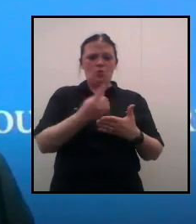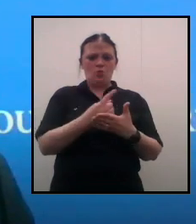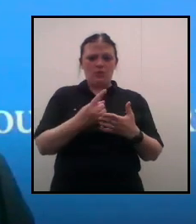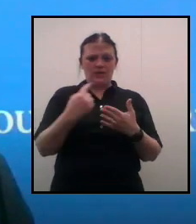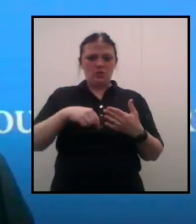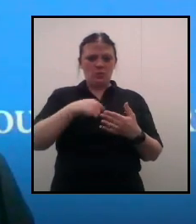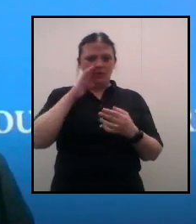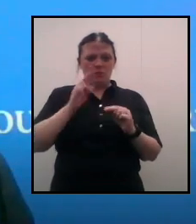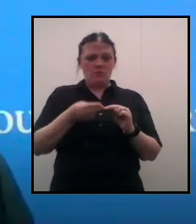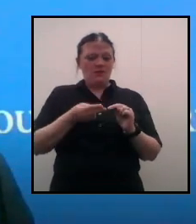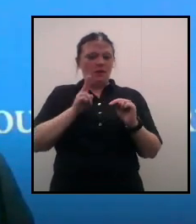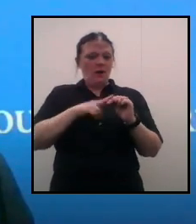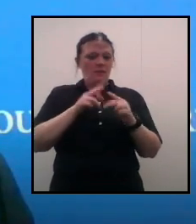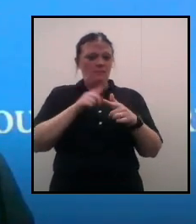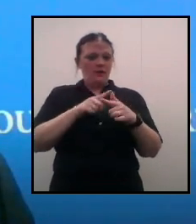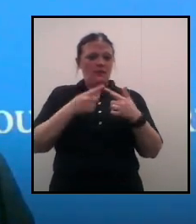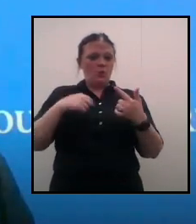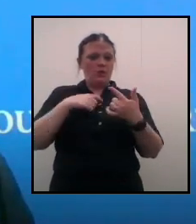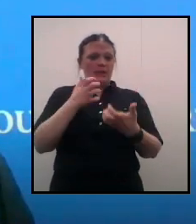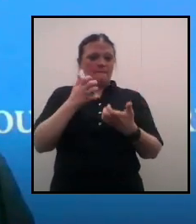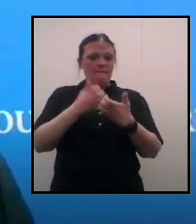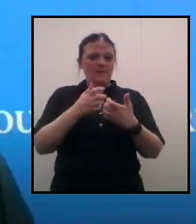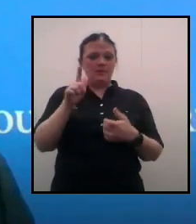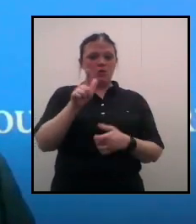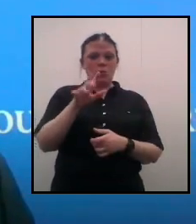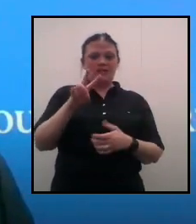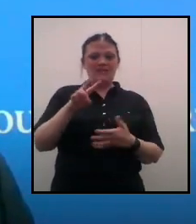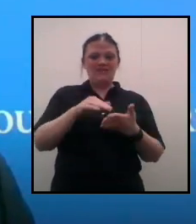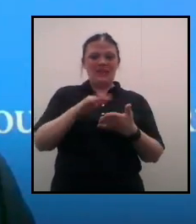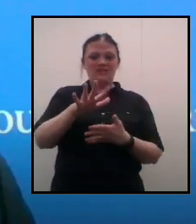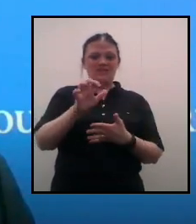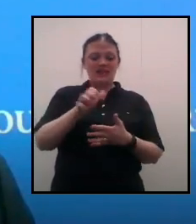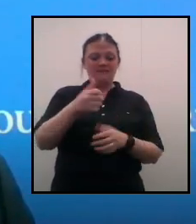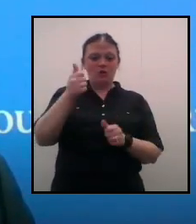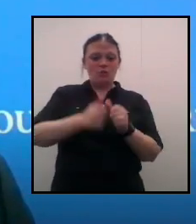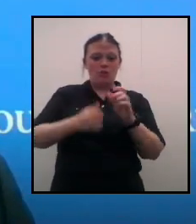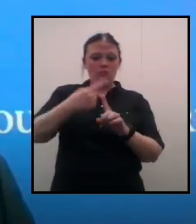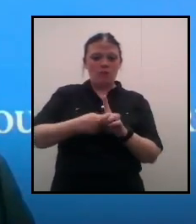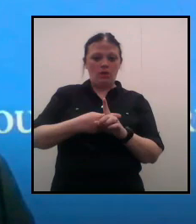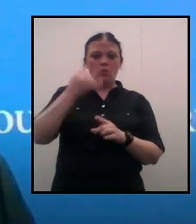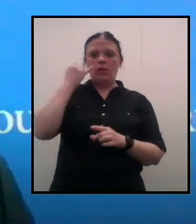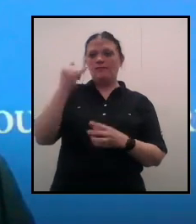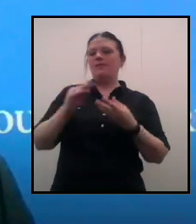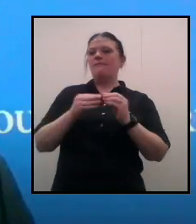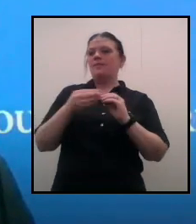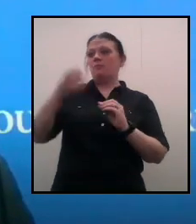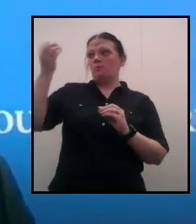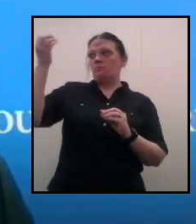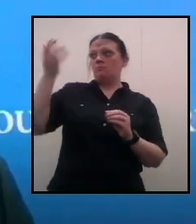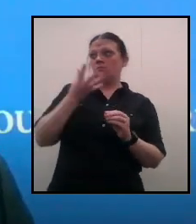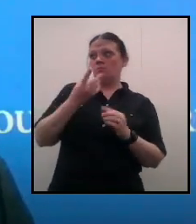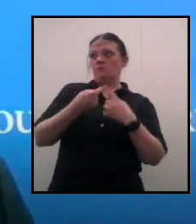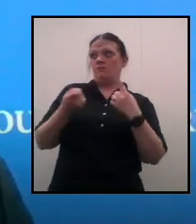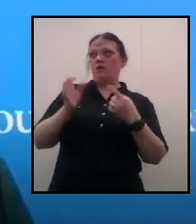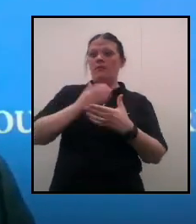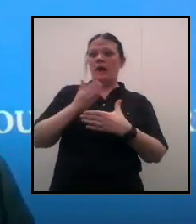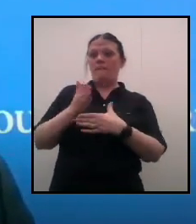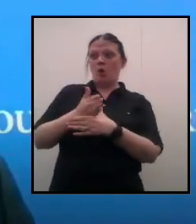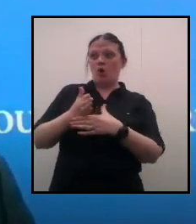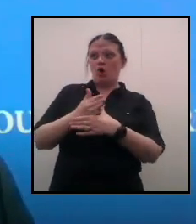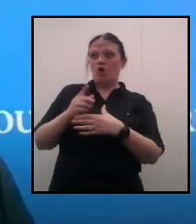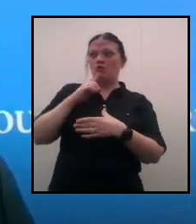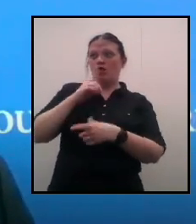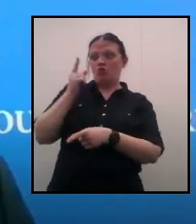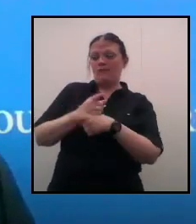that we can meet that 27,500 a month? Well, if the numbers I'm being told by our partners are